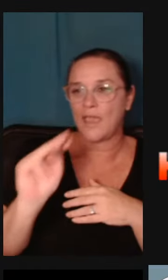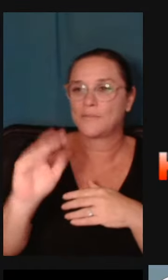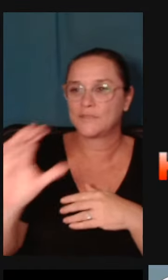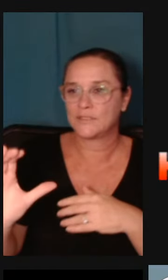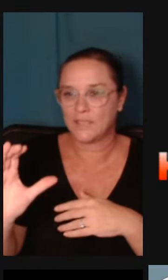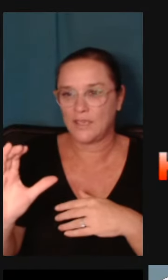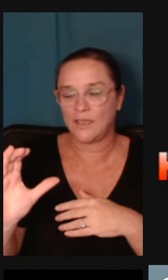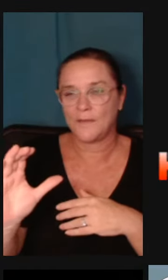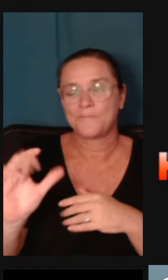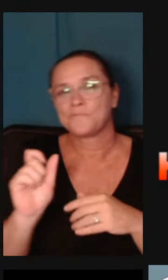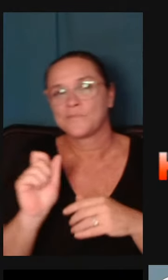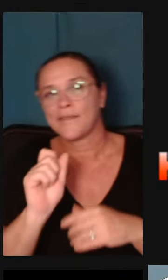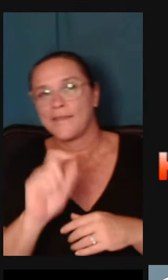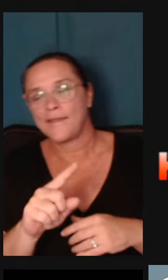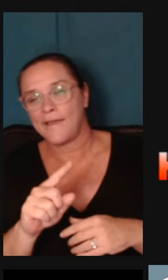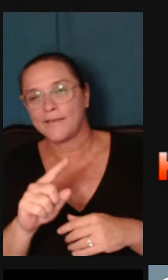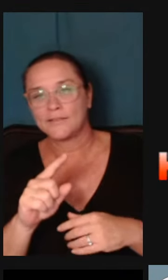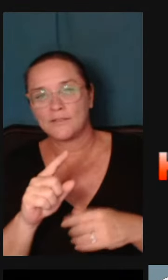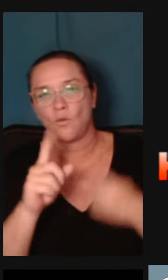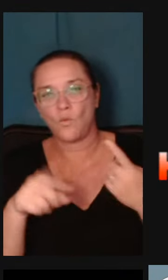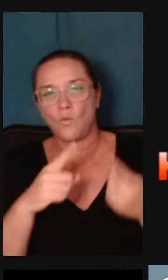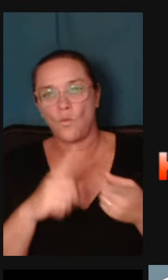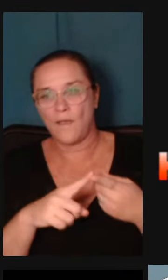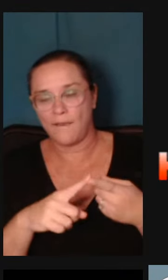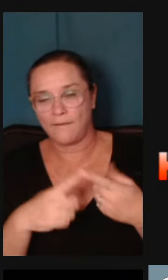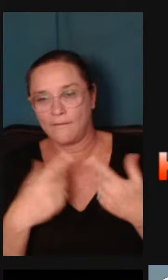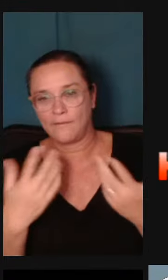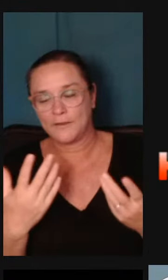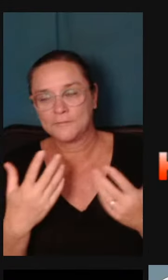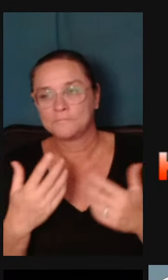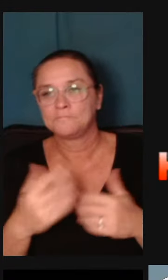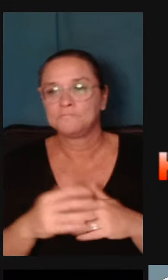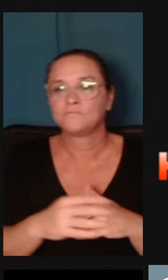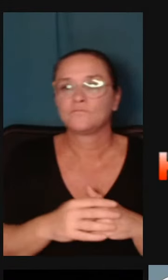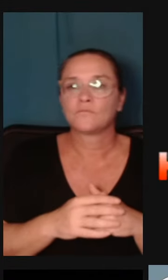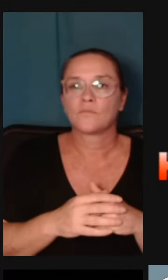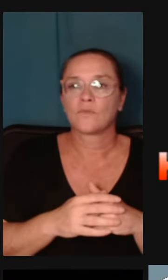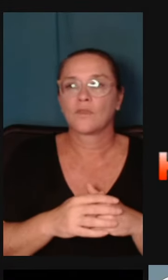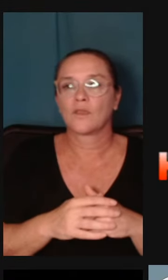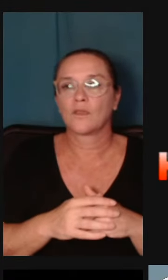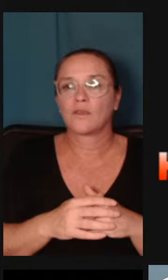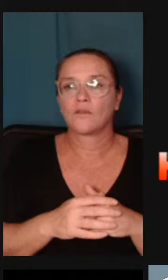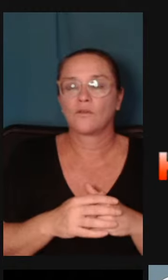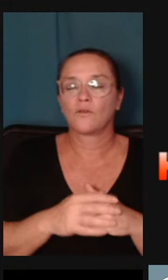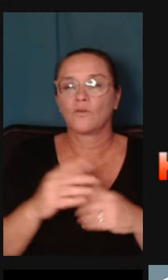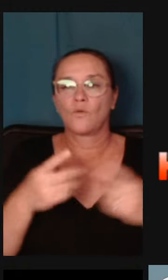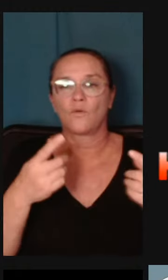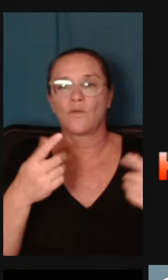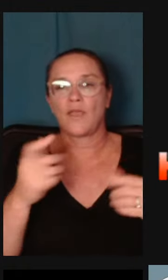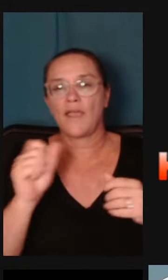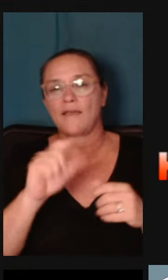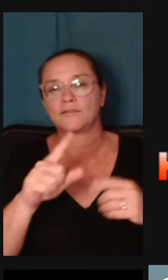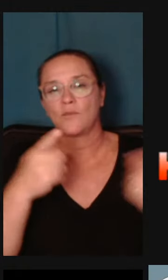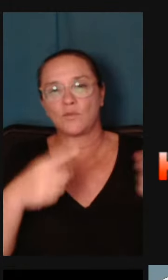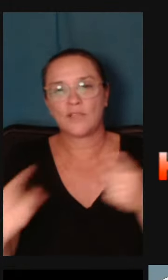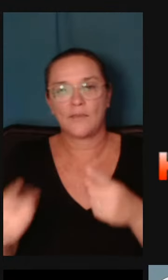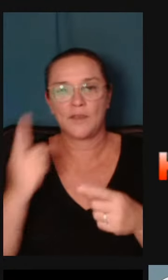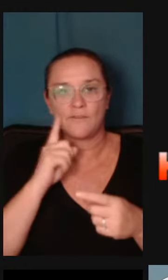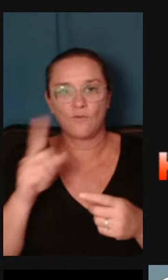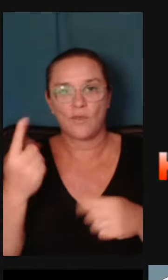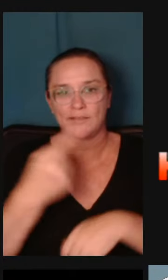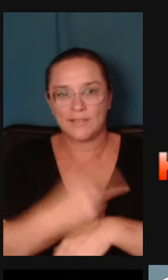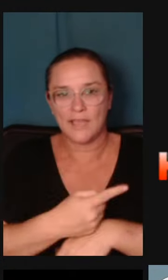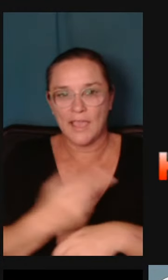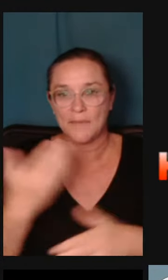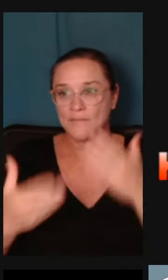asking. Get there early. They open up at 9. Go check them out. Ask them what's going on for the day. They may have something going on that they just